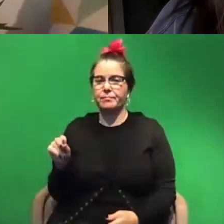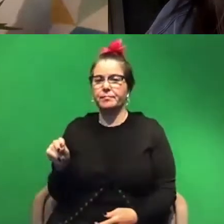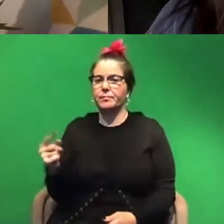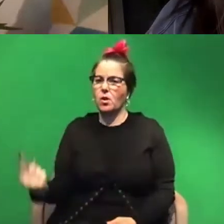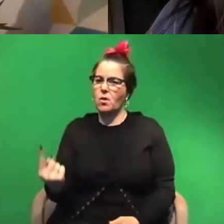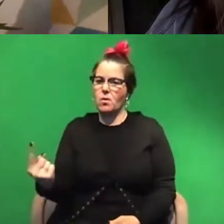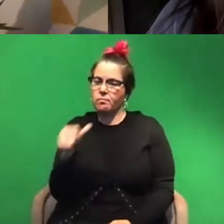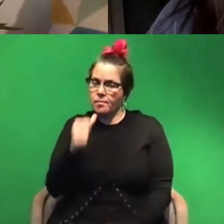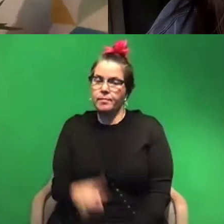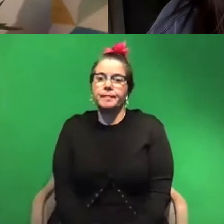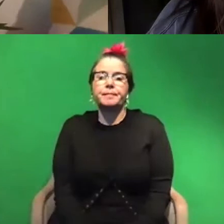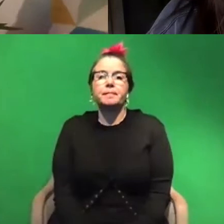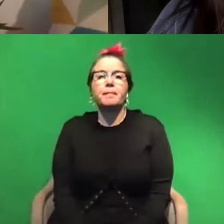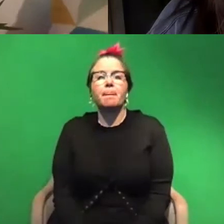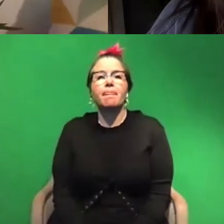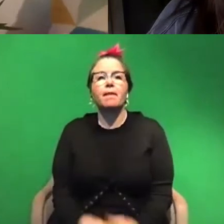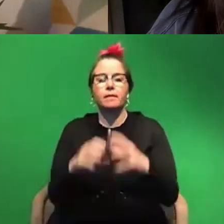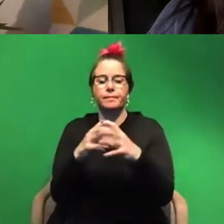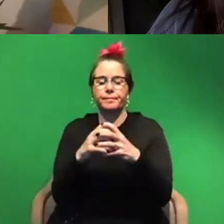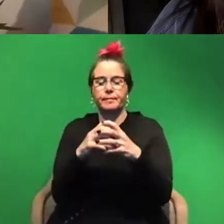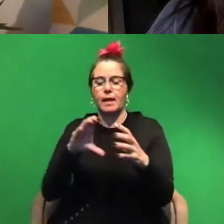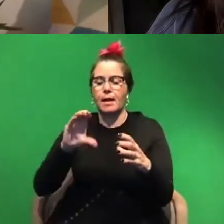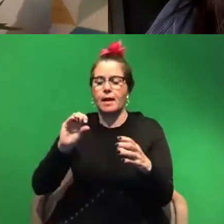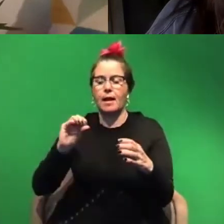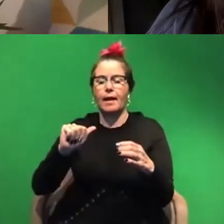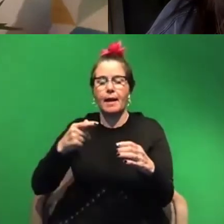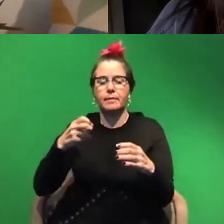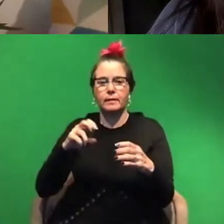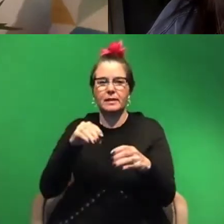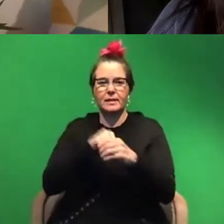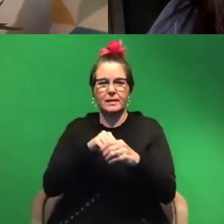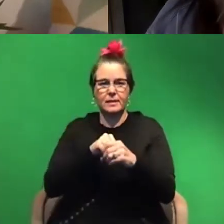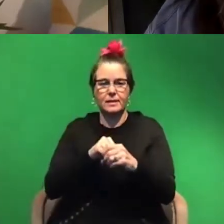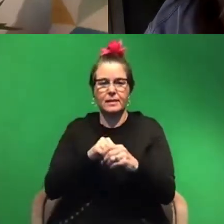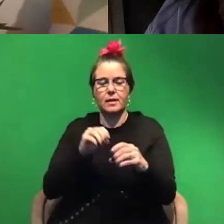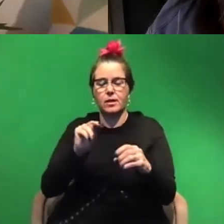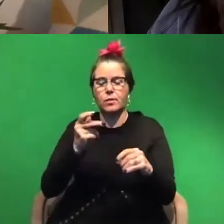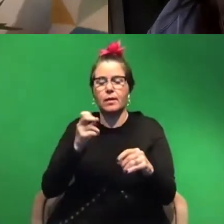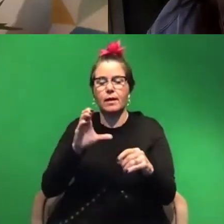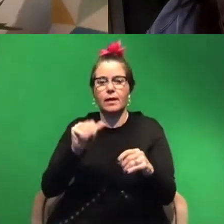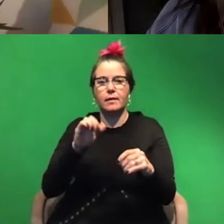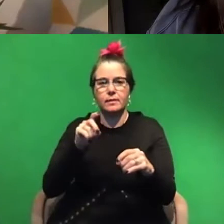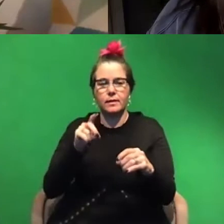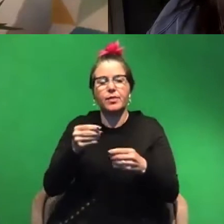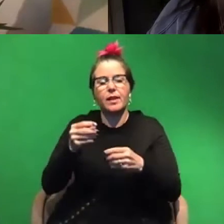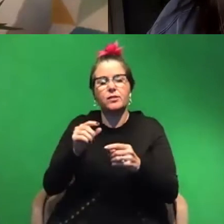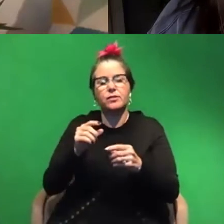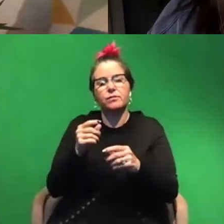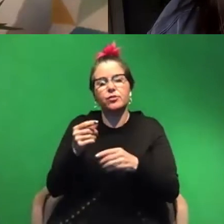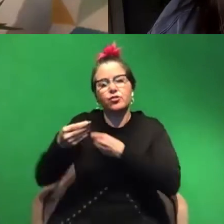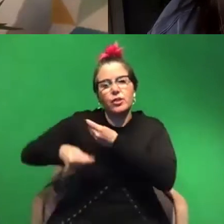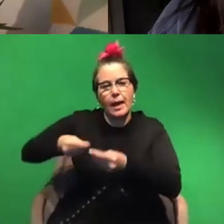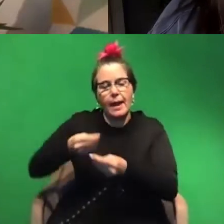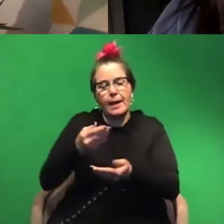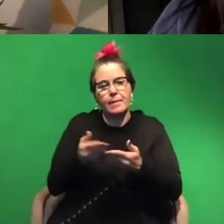it's essentially got a capsid, and inside it has the nucleic acid or the genetic material that